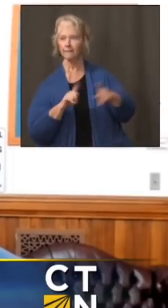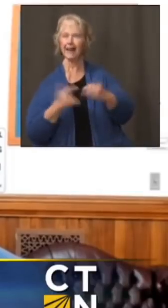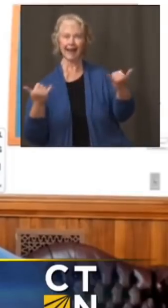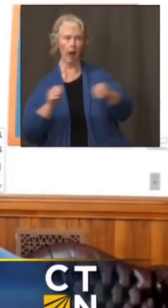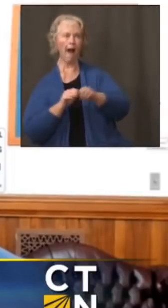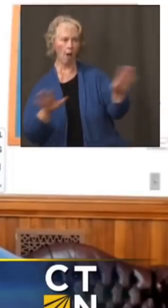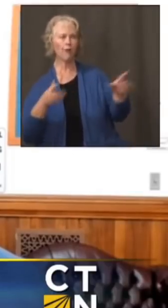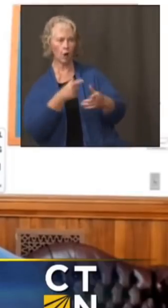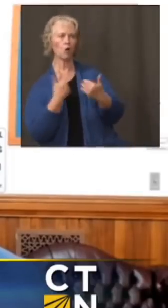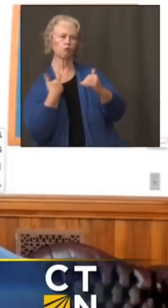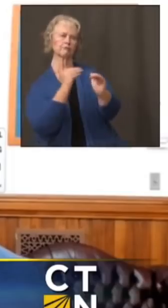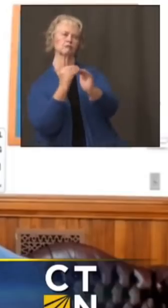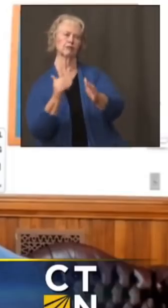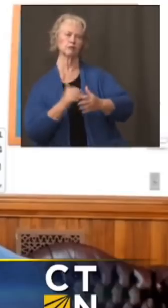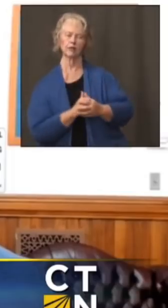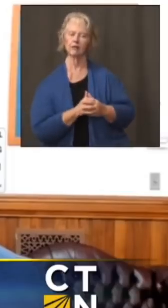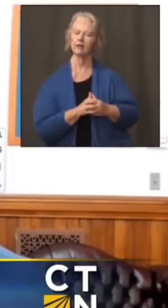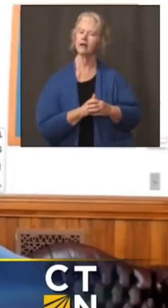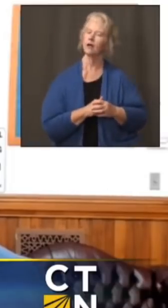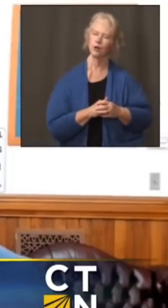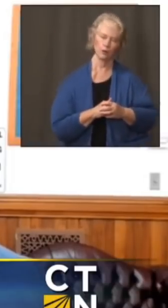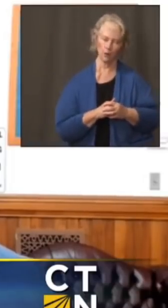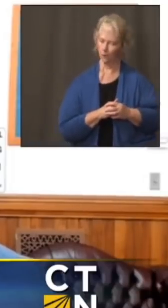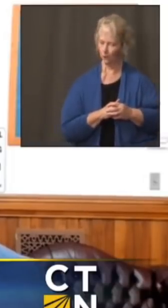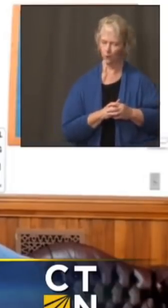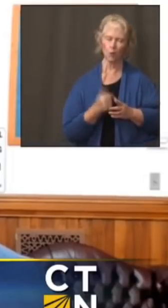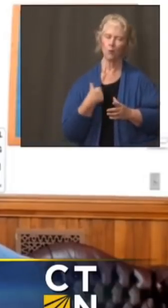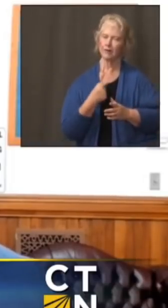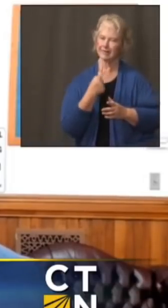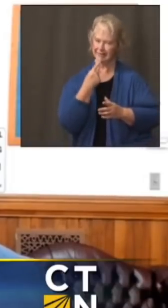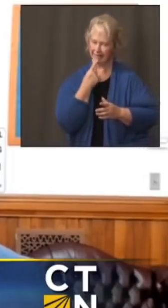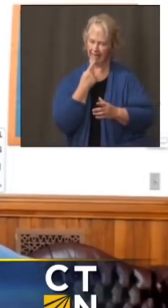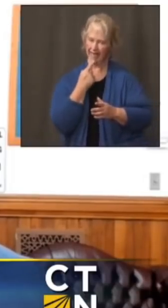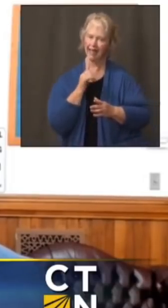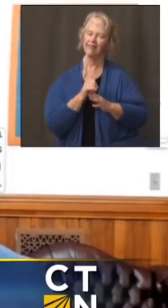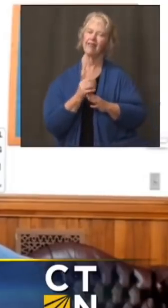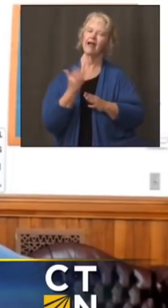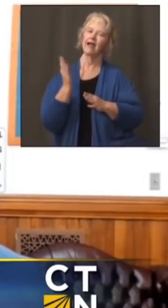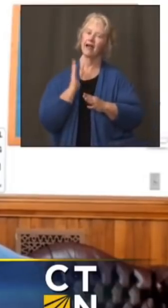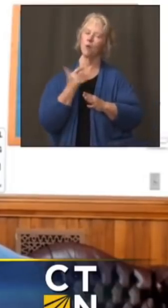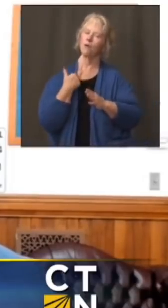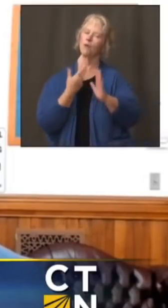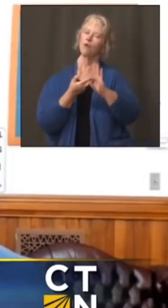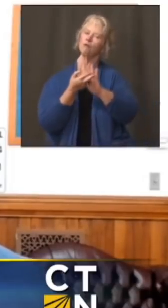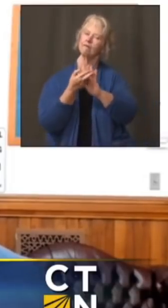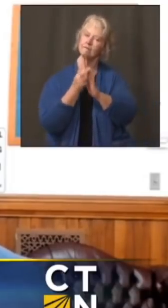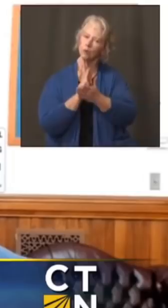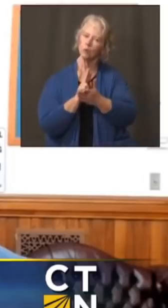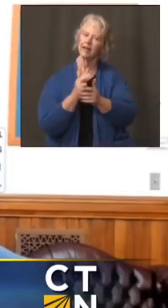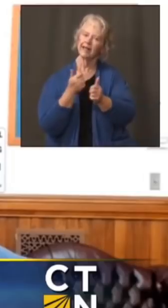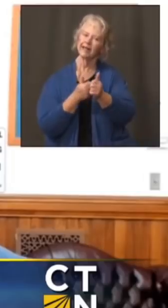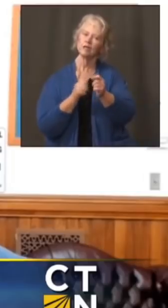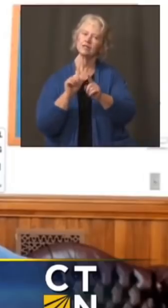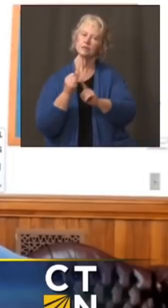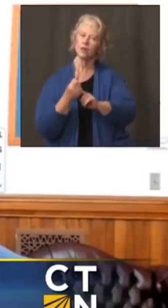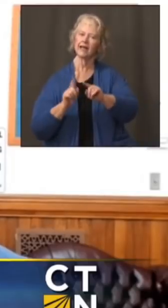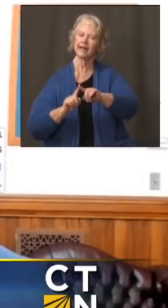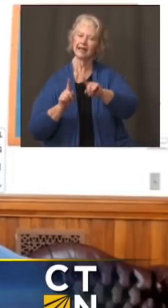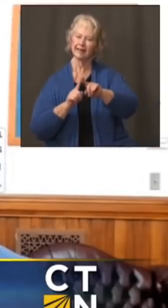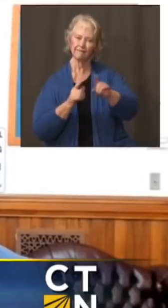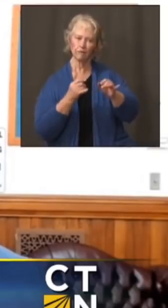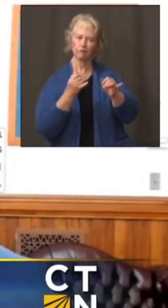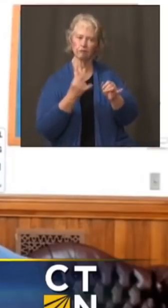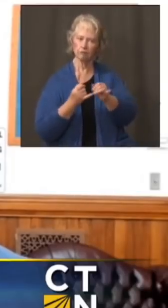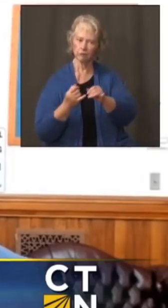in place? No, I think what we're saying is that we were reviewing each situation individually and based upon